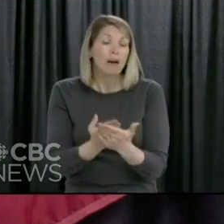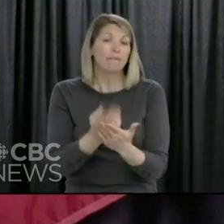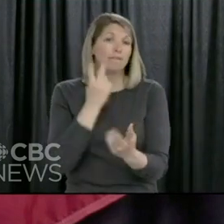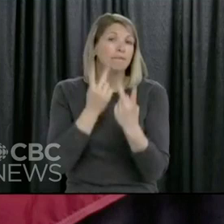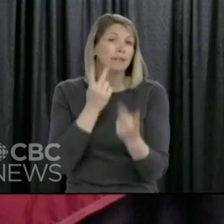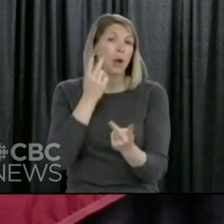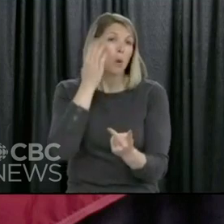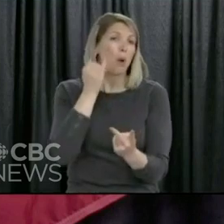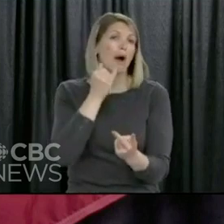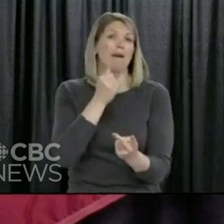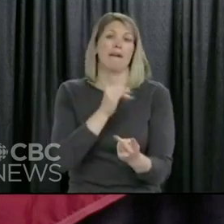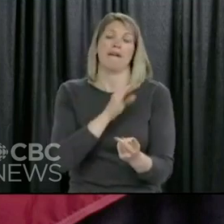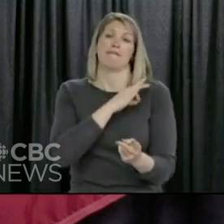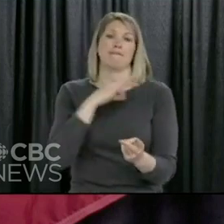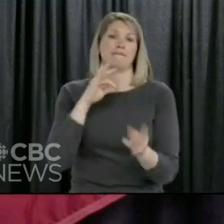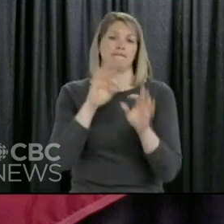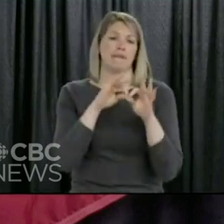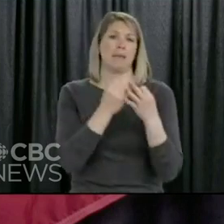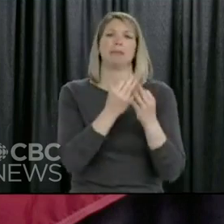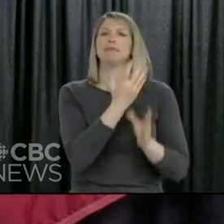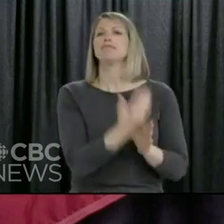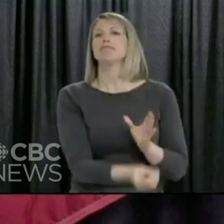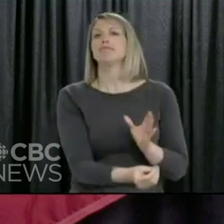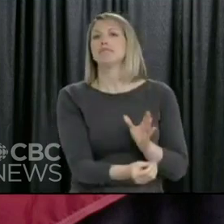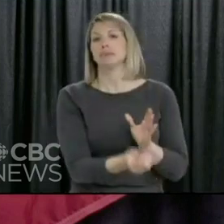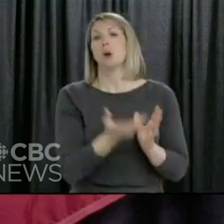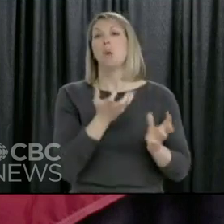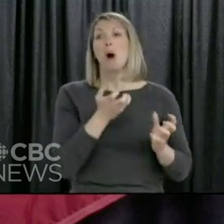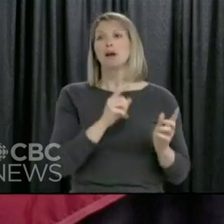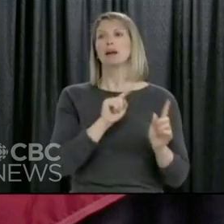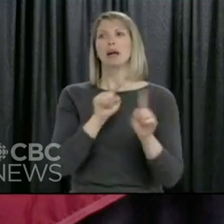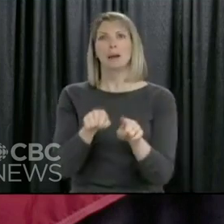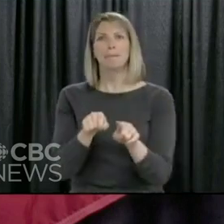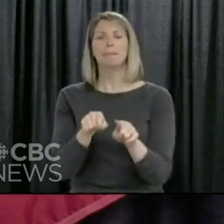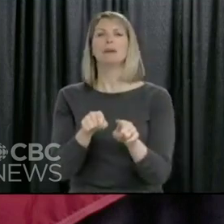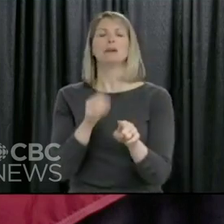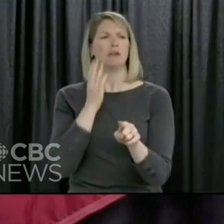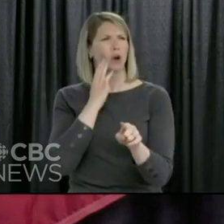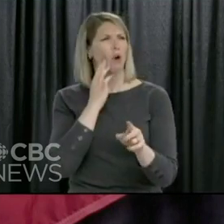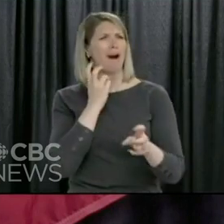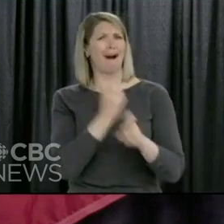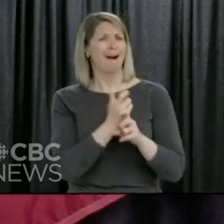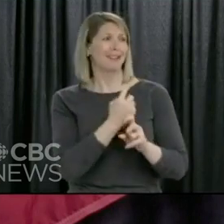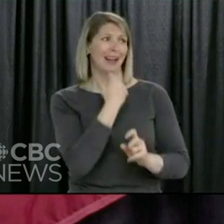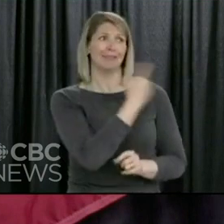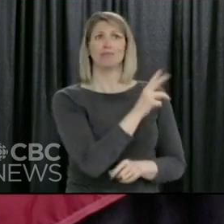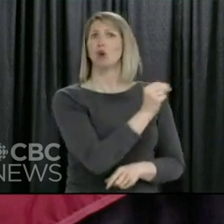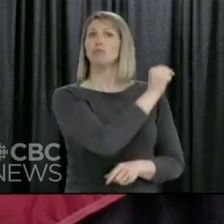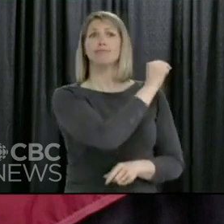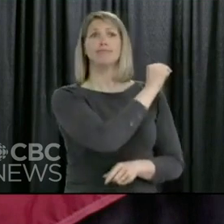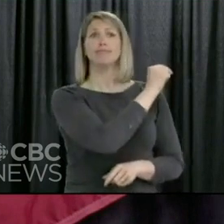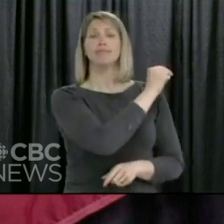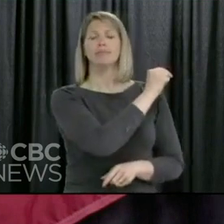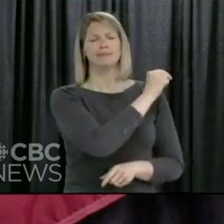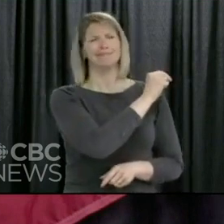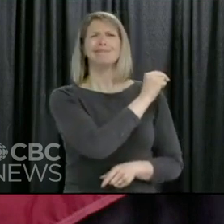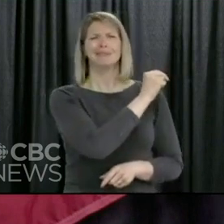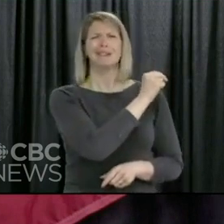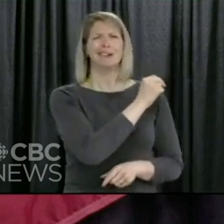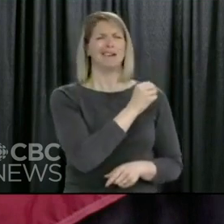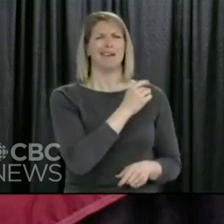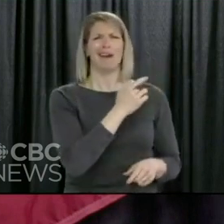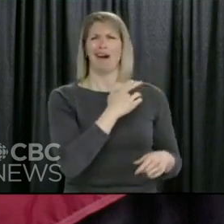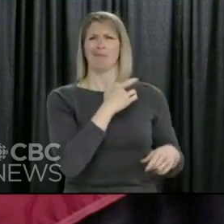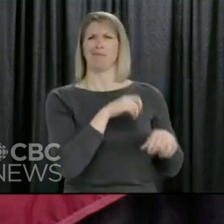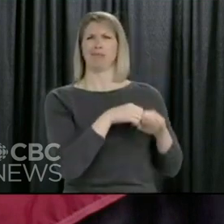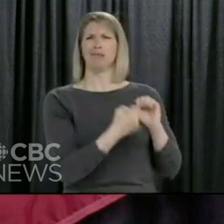information that's been provided under what is a process for exemption order. So, you know, we'll let the process unfold and,